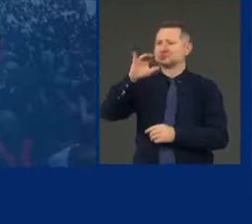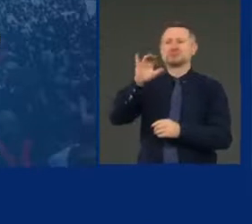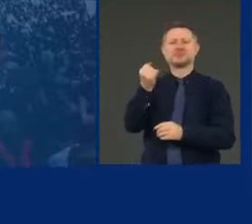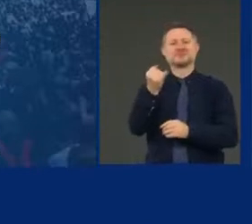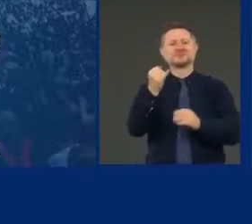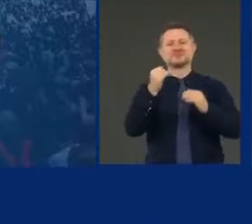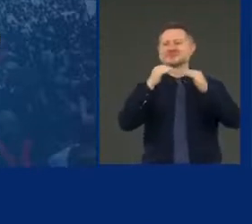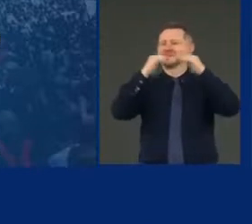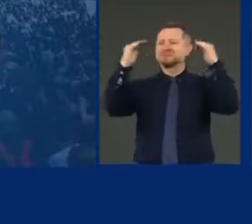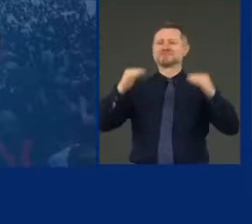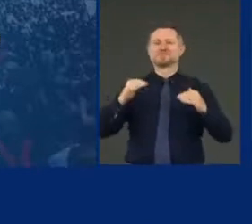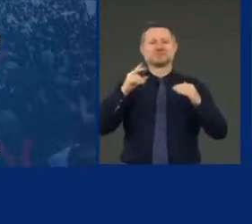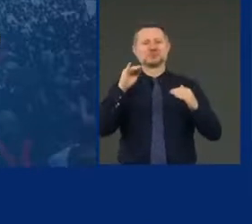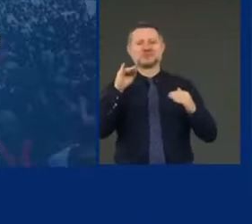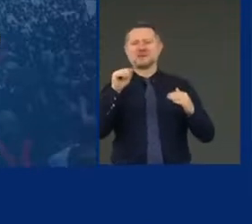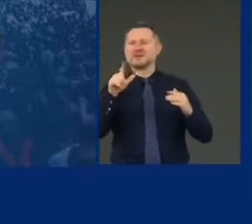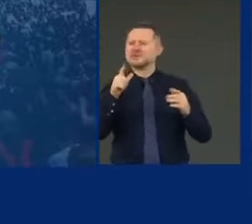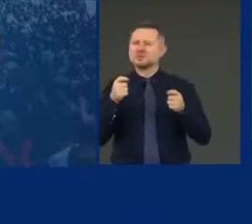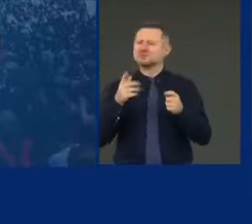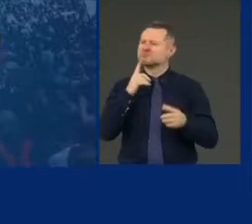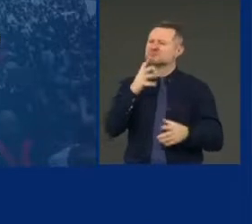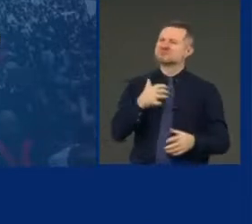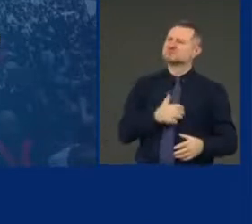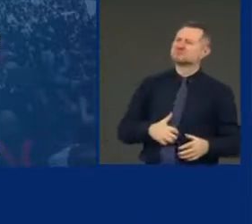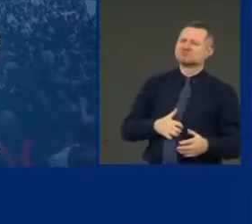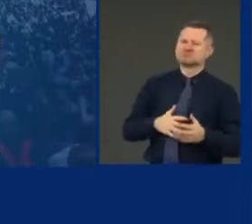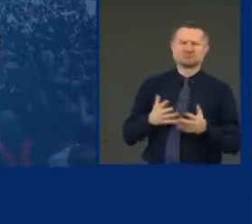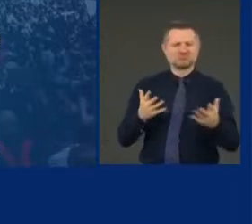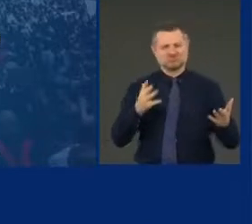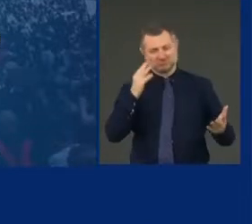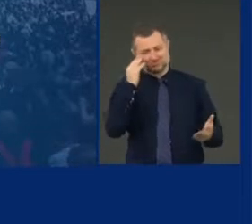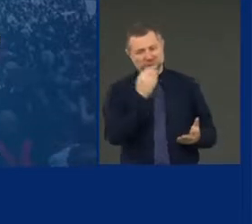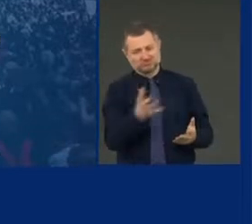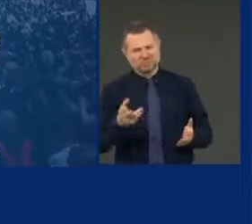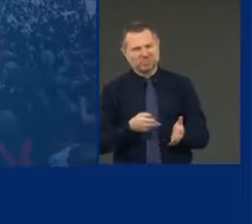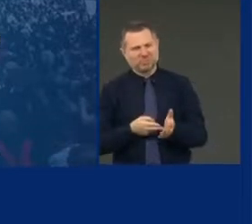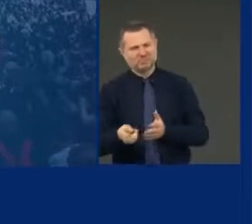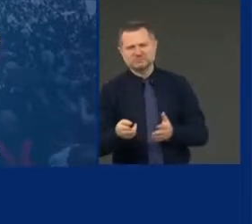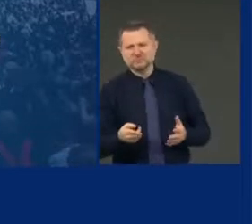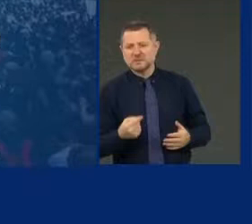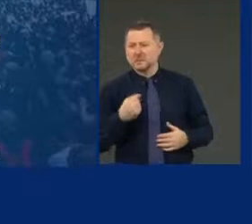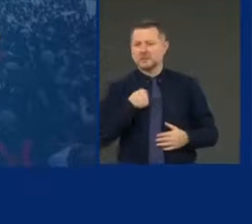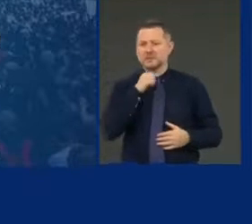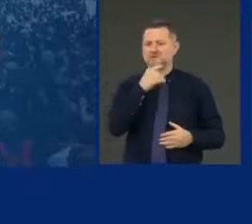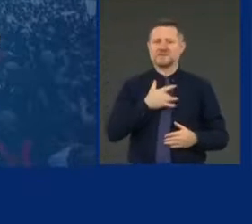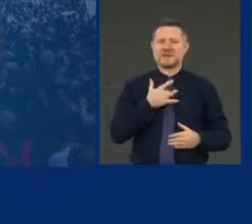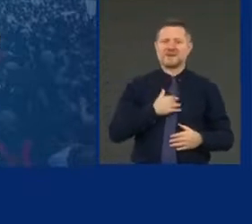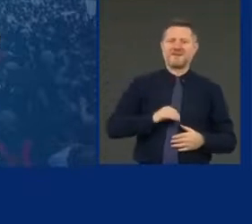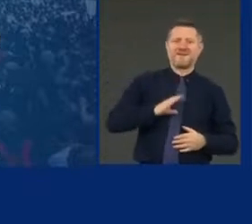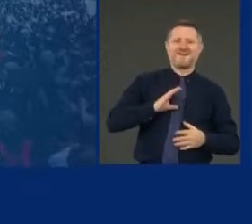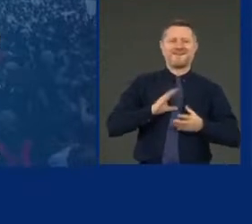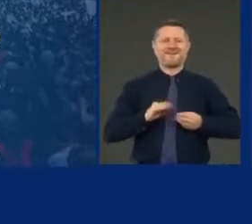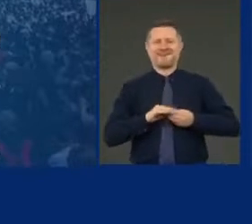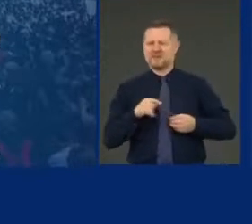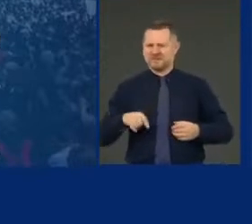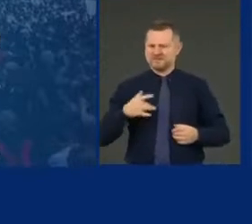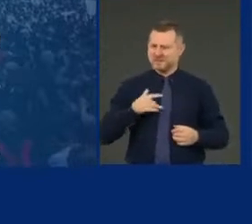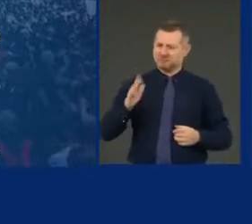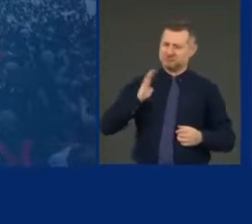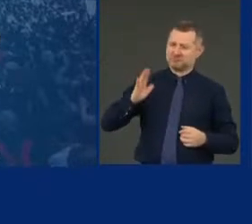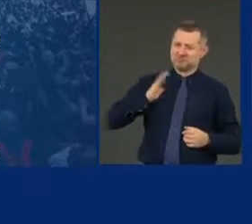abhorrent. That is the truth. It doesn't make me feel good to say that. I'm a former prosecutor. We